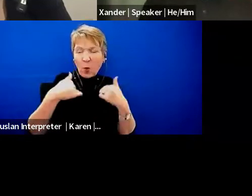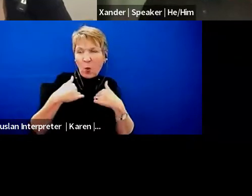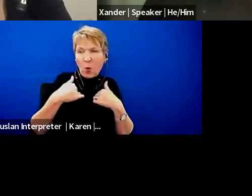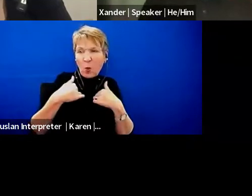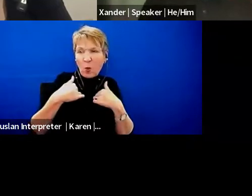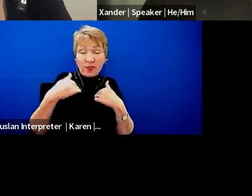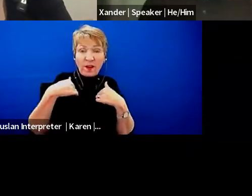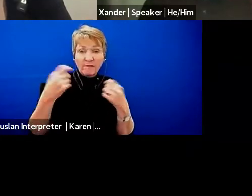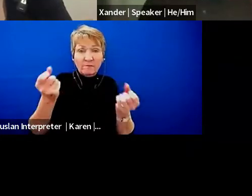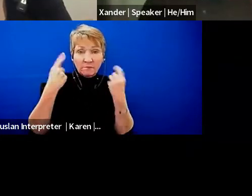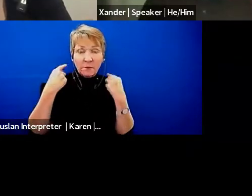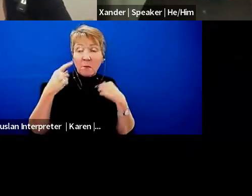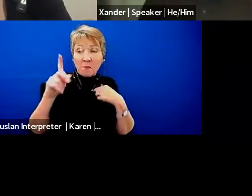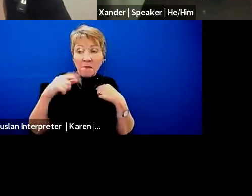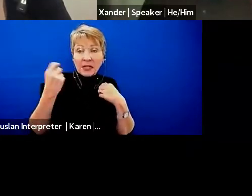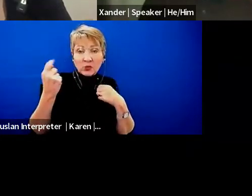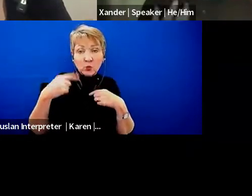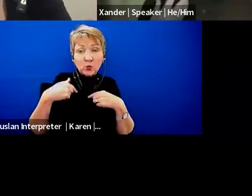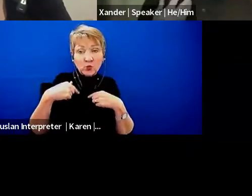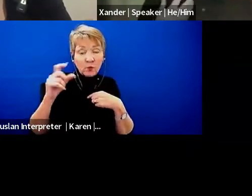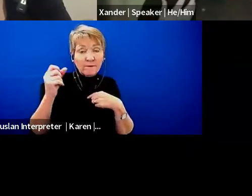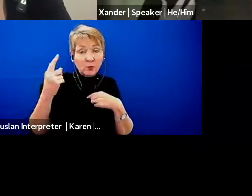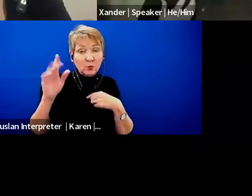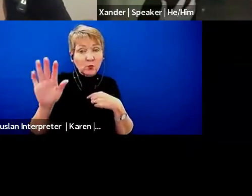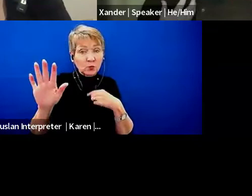said. But for me,